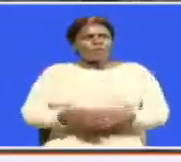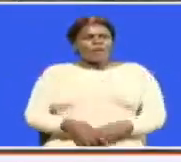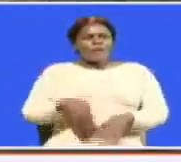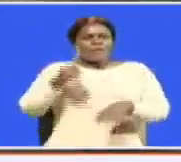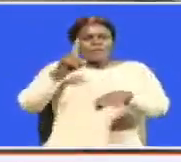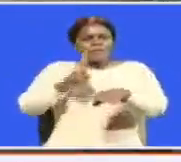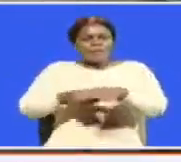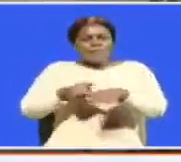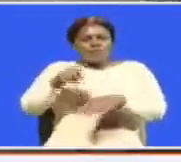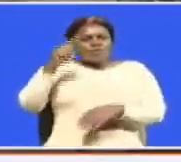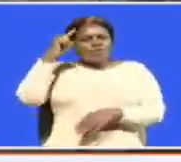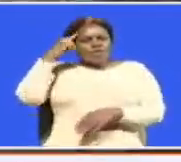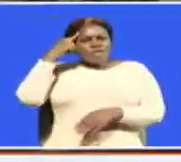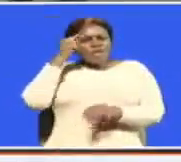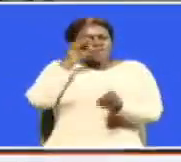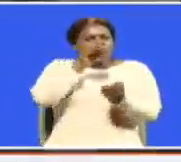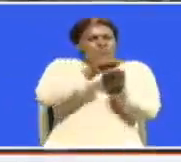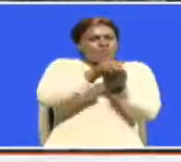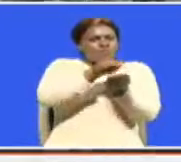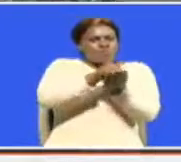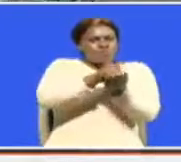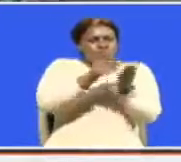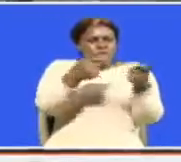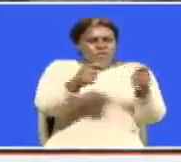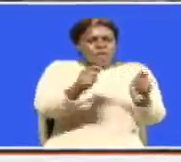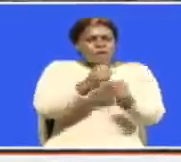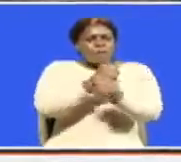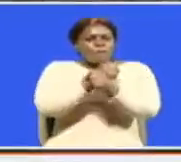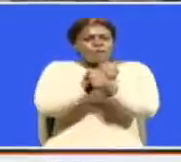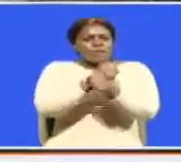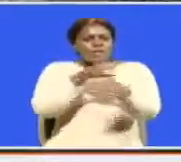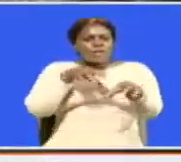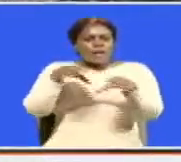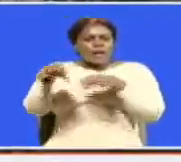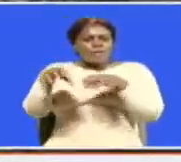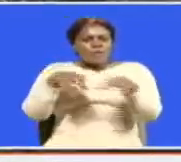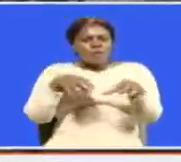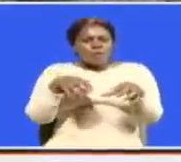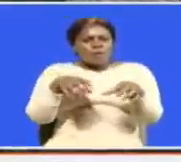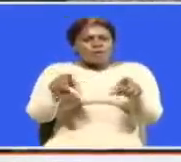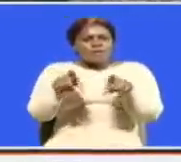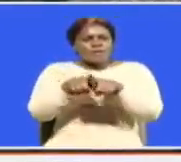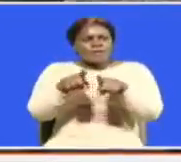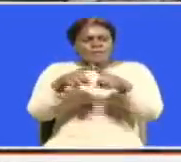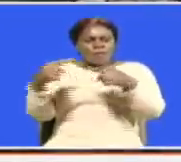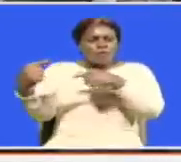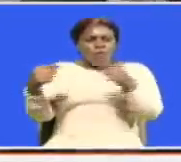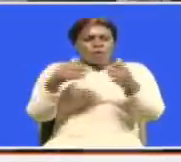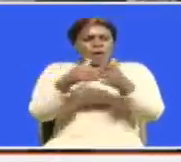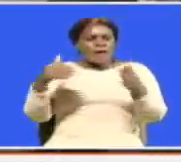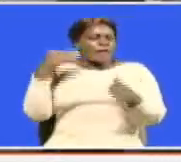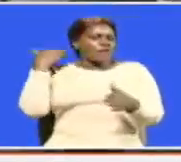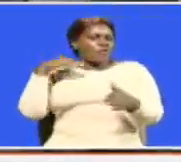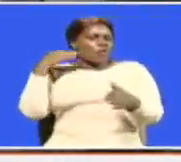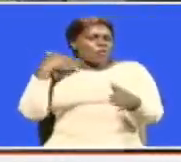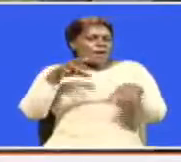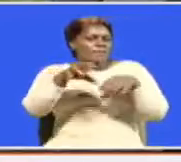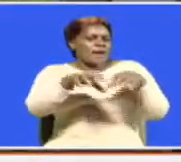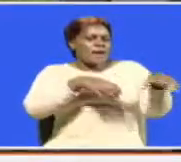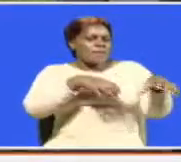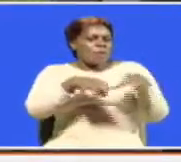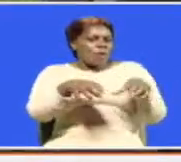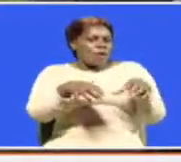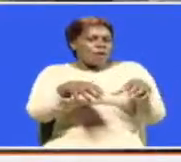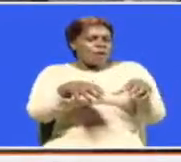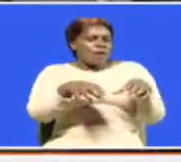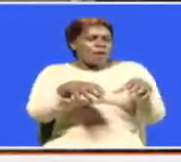When one thinks about conservation effort, protecting Africa's wild, and the fight against poachers in the African